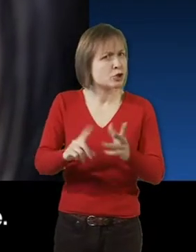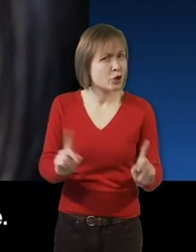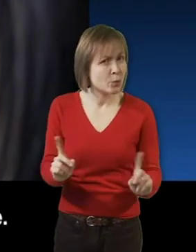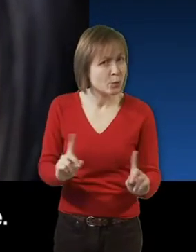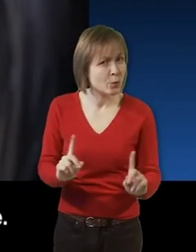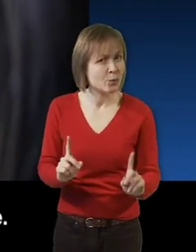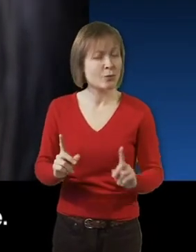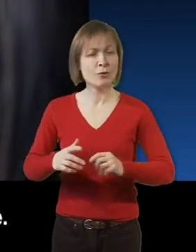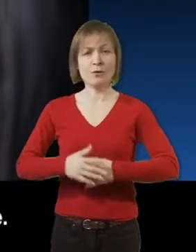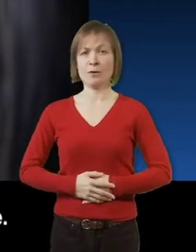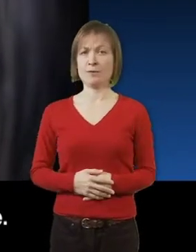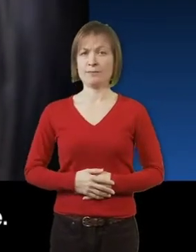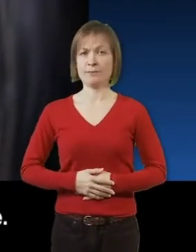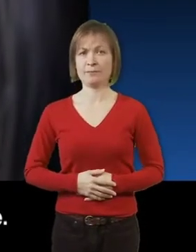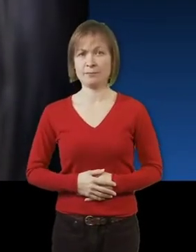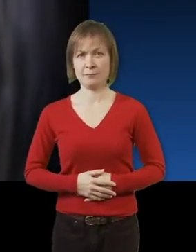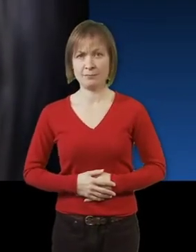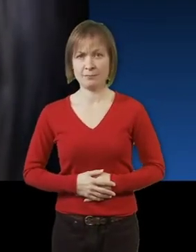be.